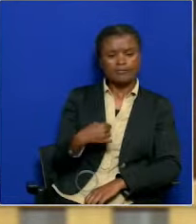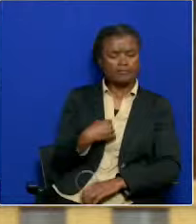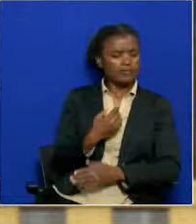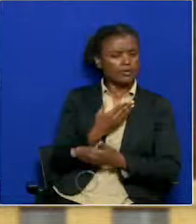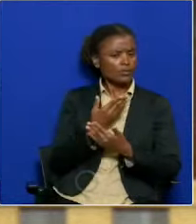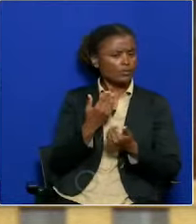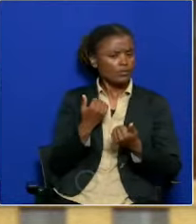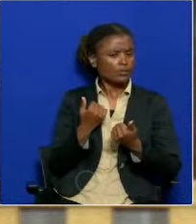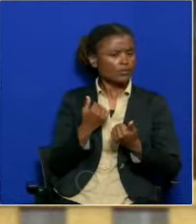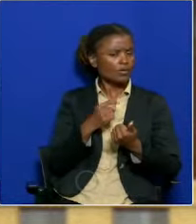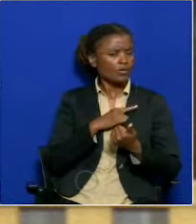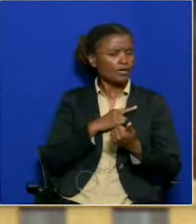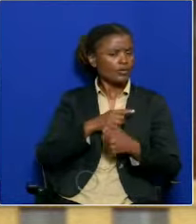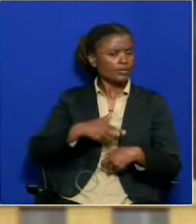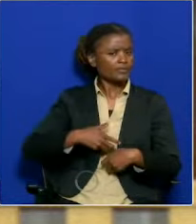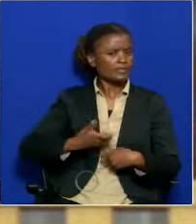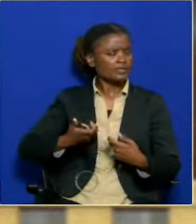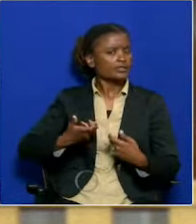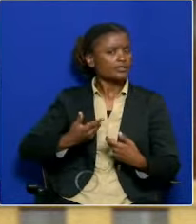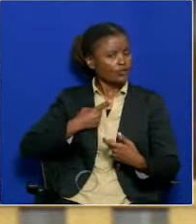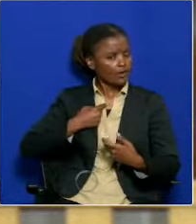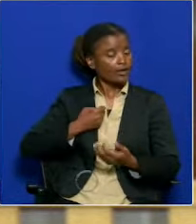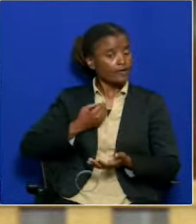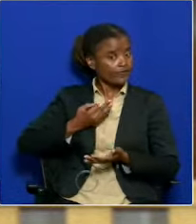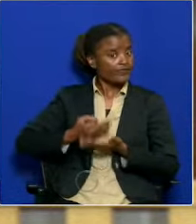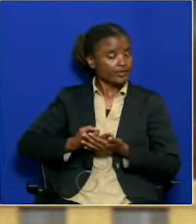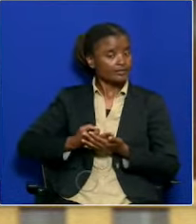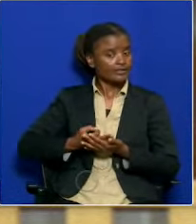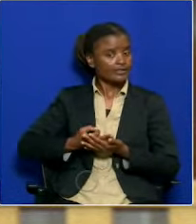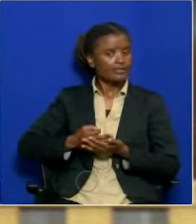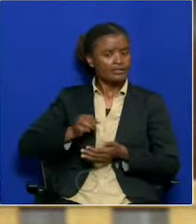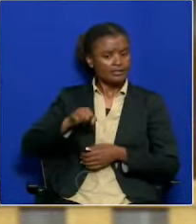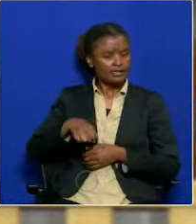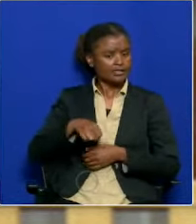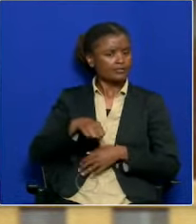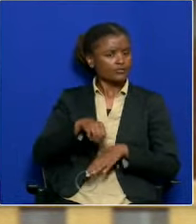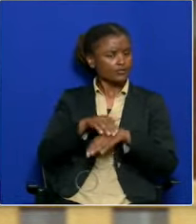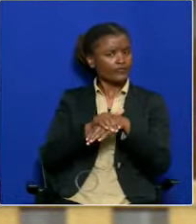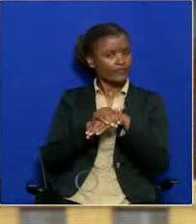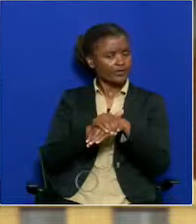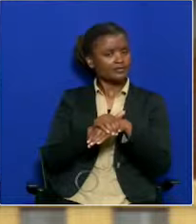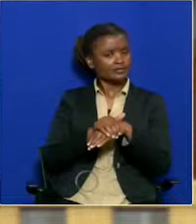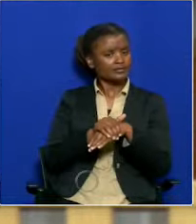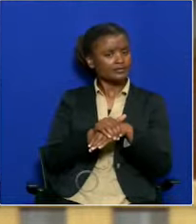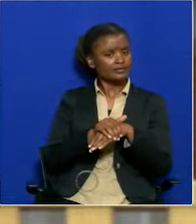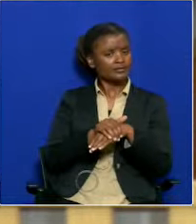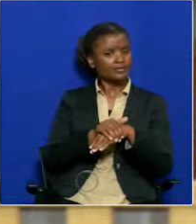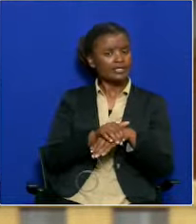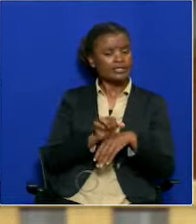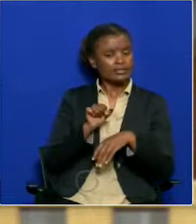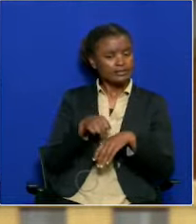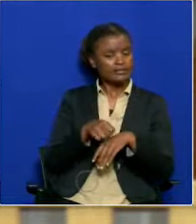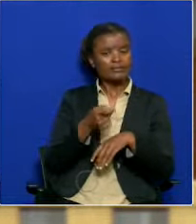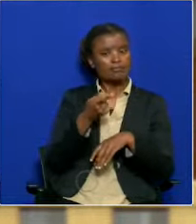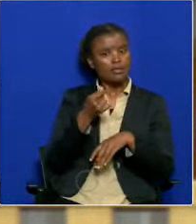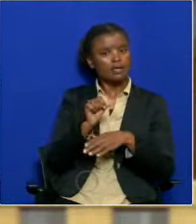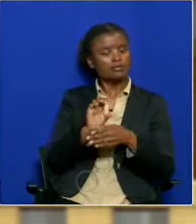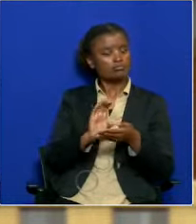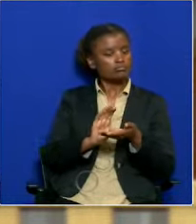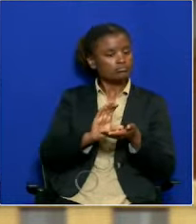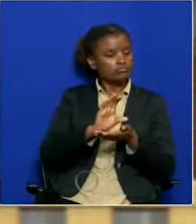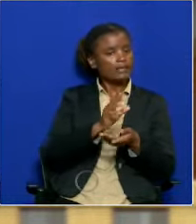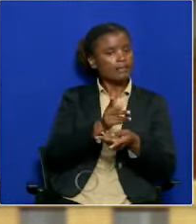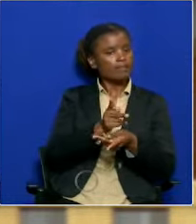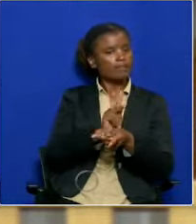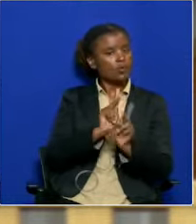matter of fact, you are buddies with him. You lend each other money. You have these